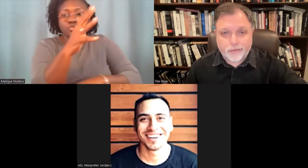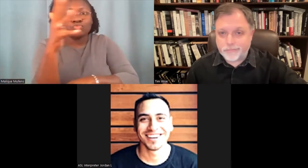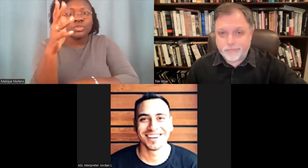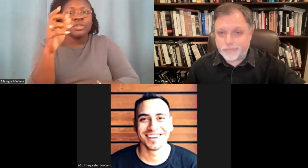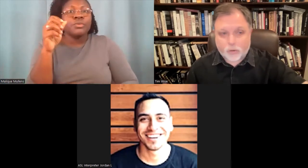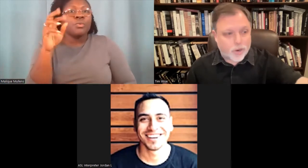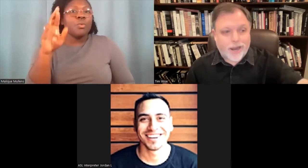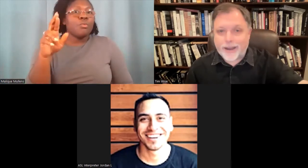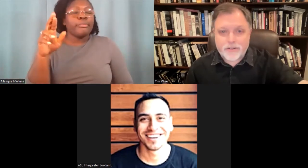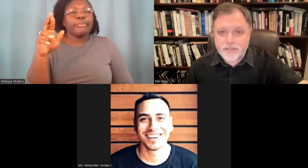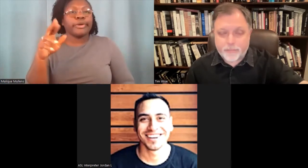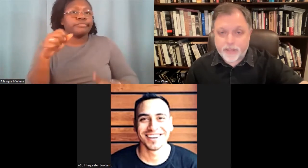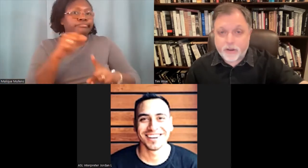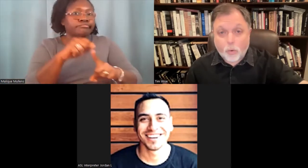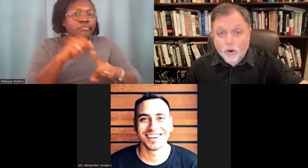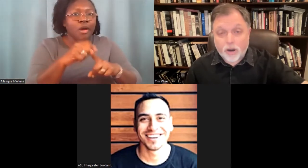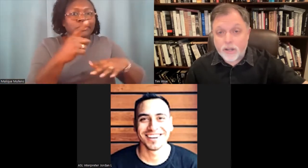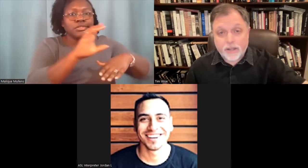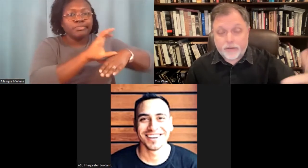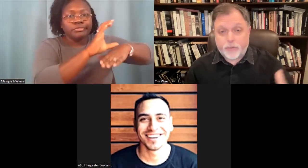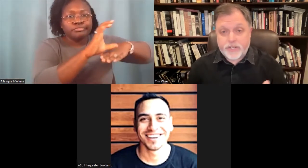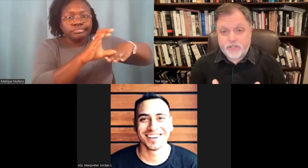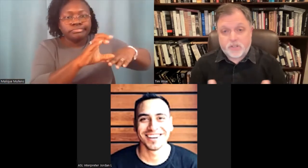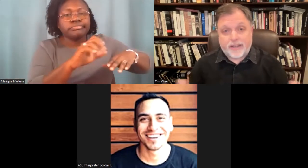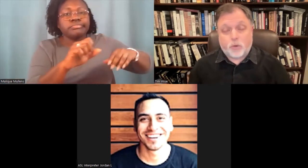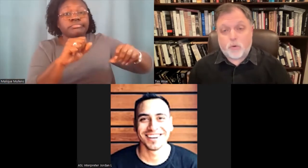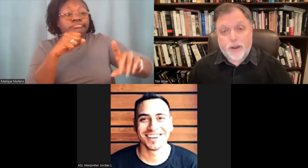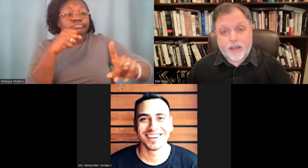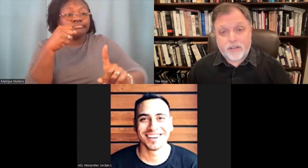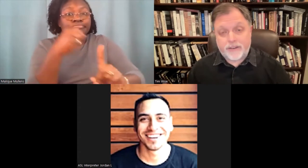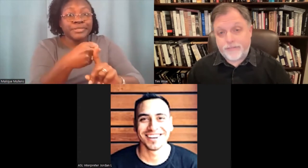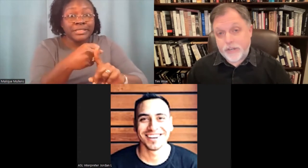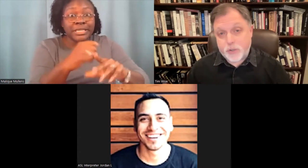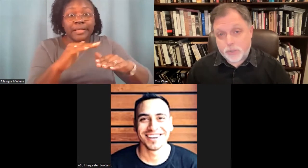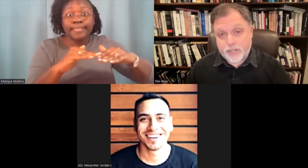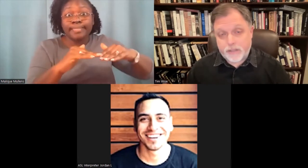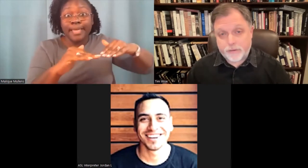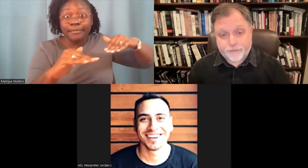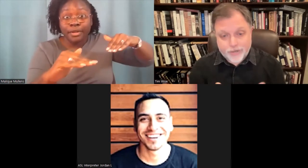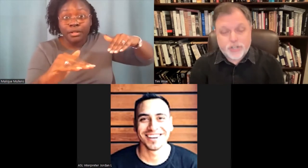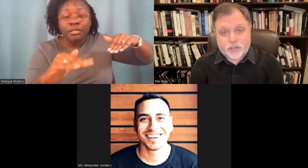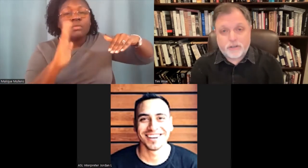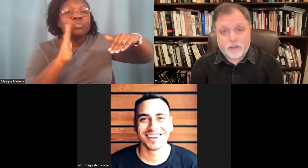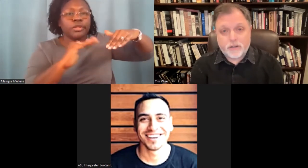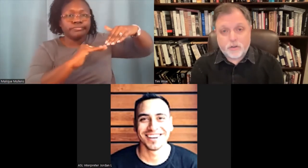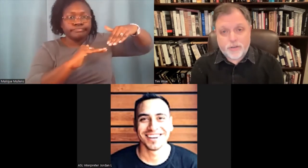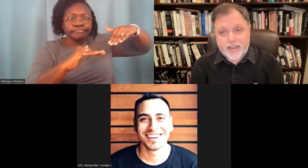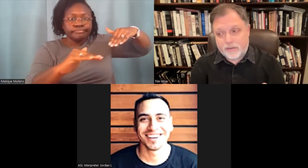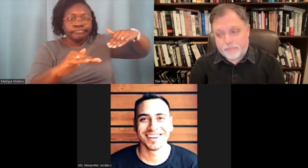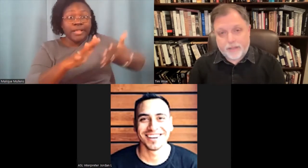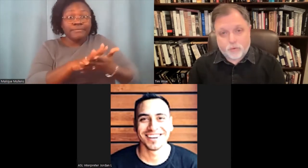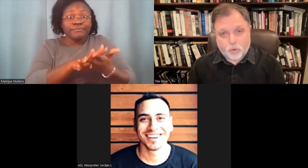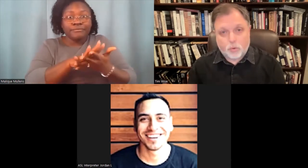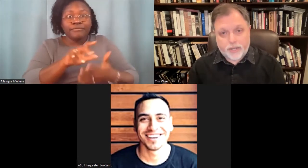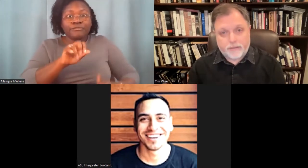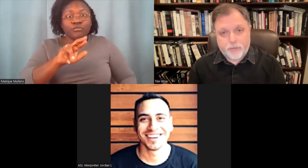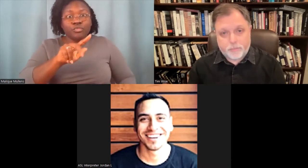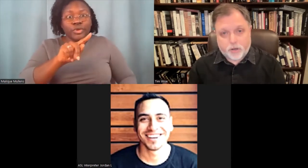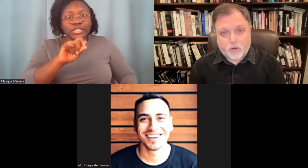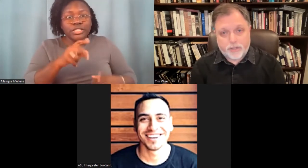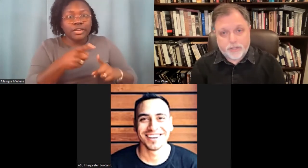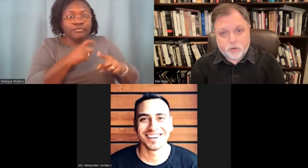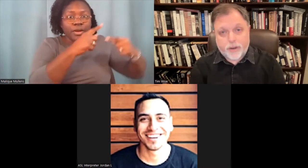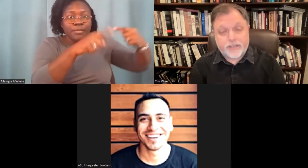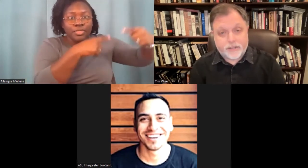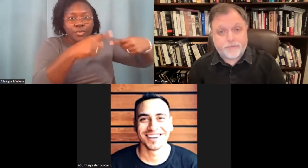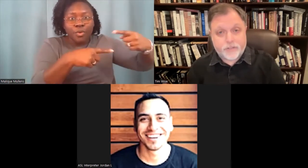or a rock or something, or it reaches level ground, and eventually the friction created by the rolling of the